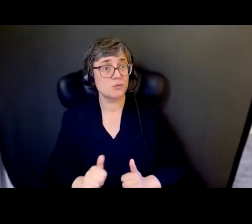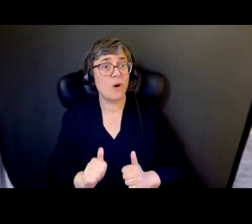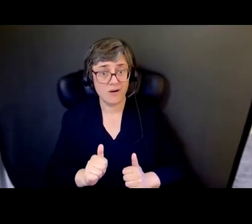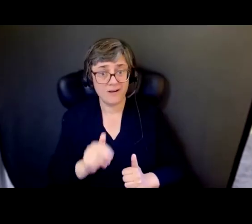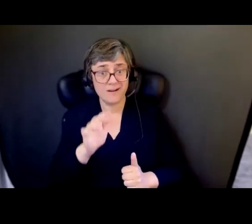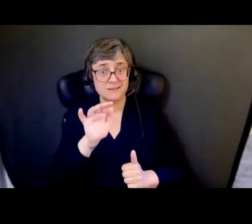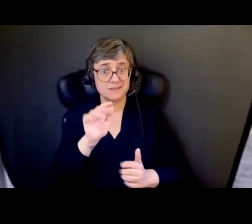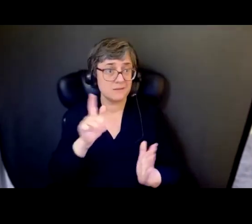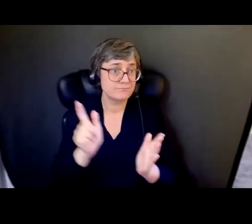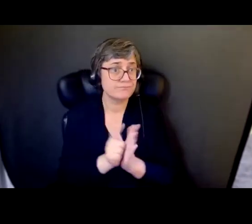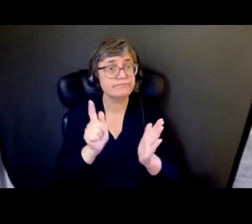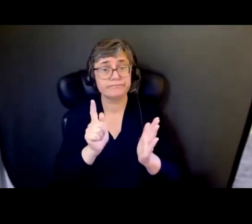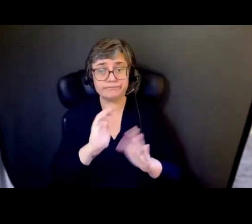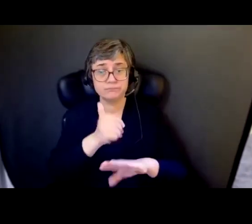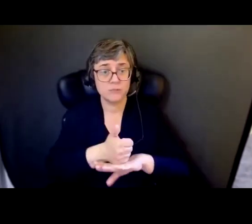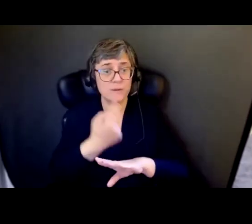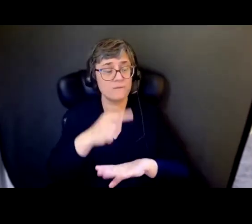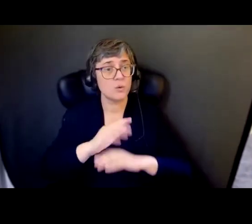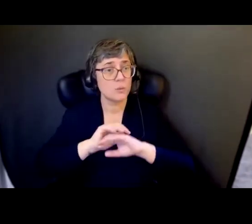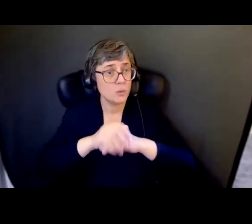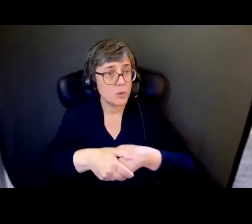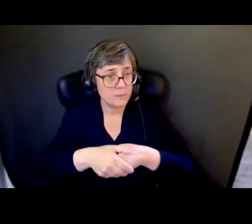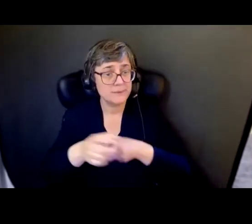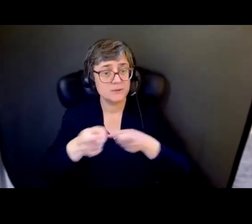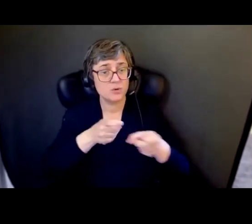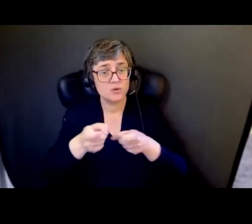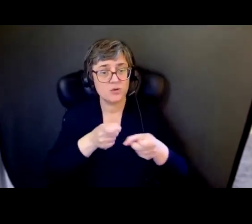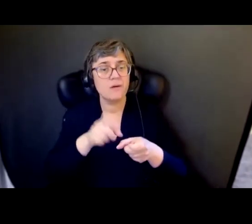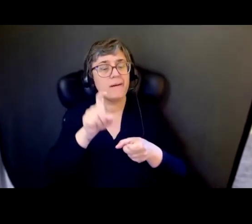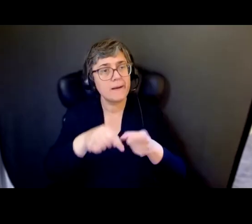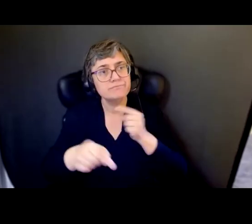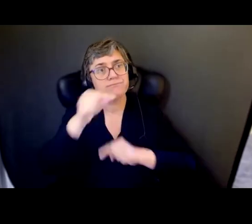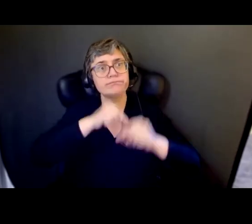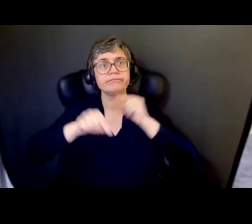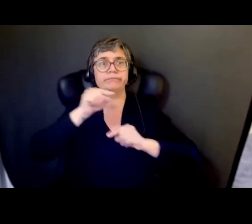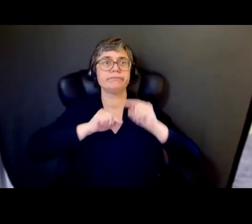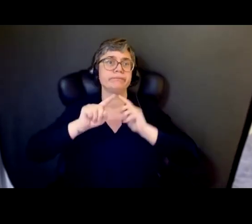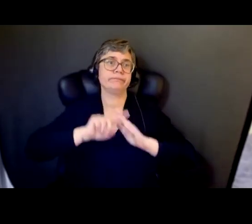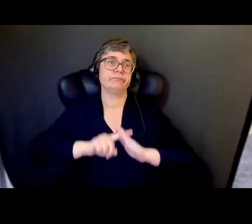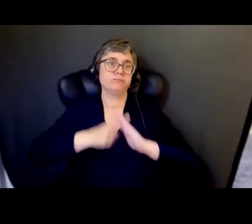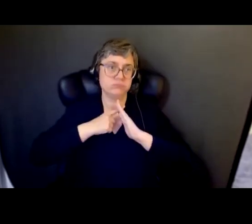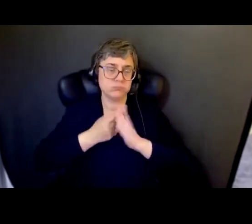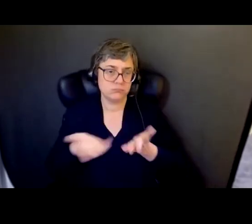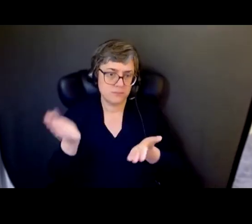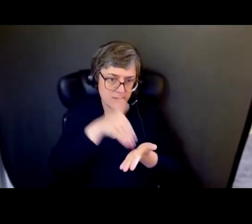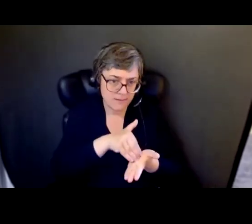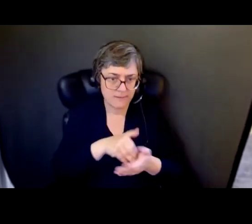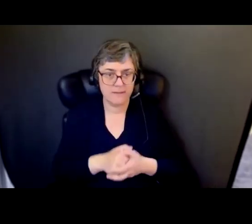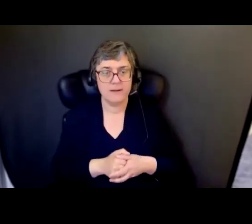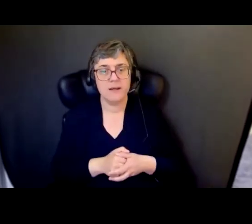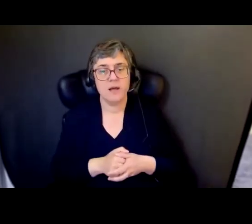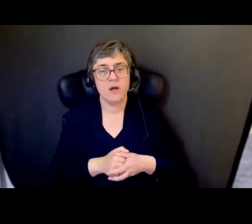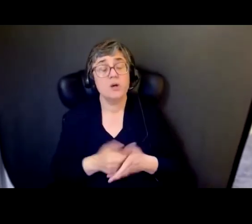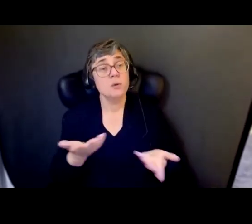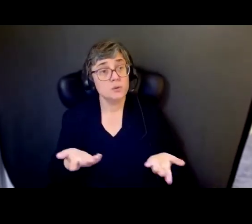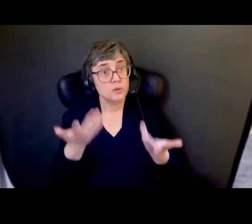So once Parliament resumed after the election, I think many of us were anticipating another private member's bill, given